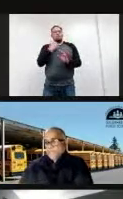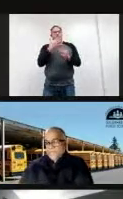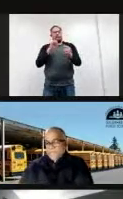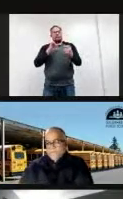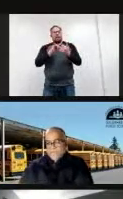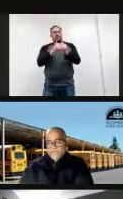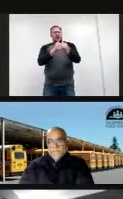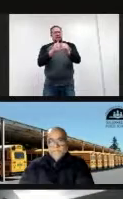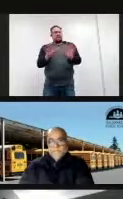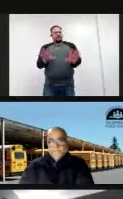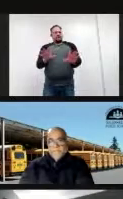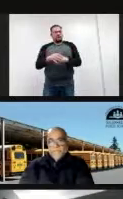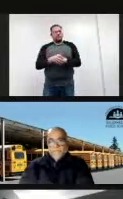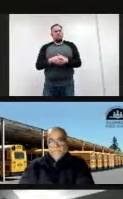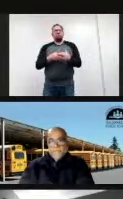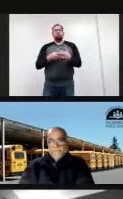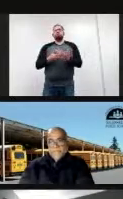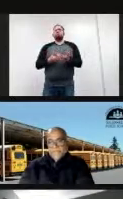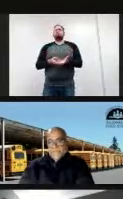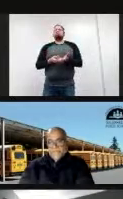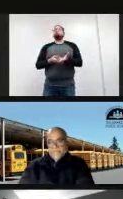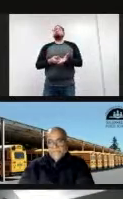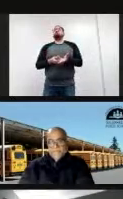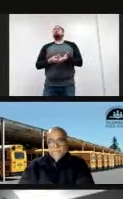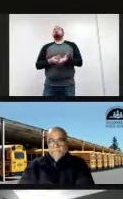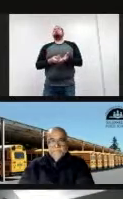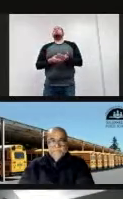competitive. It does seem